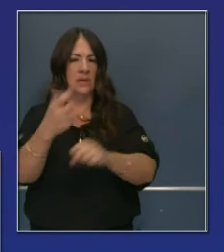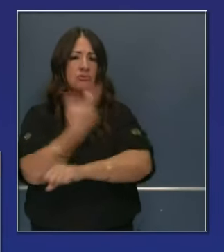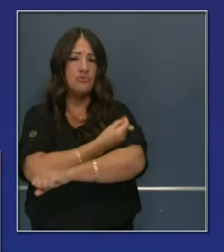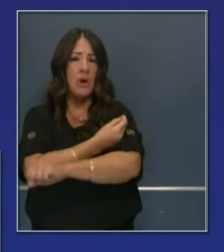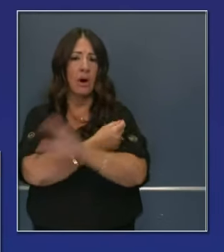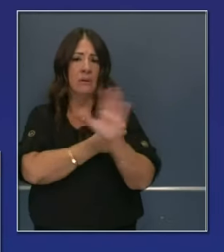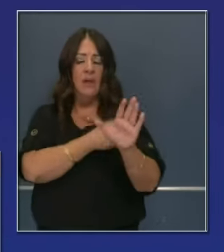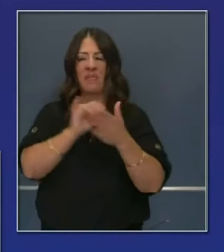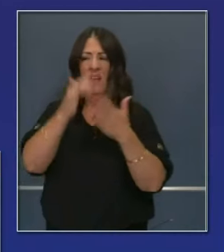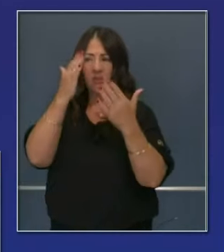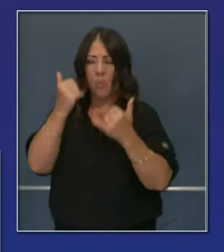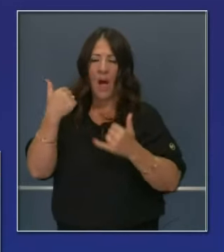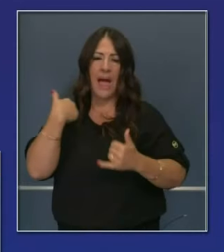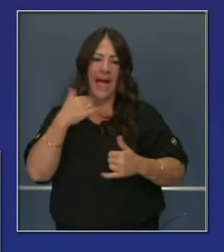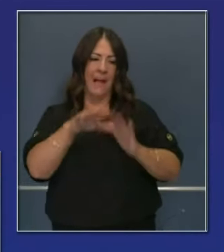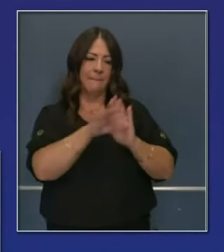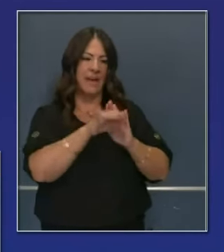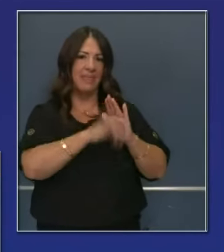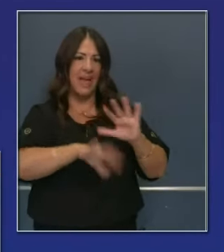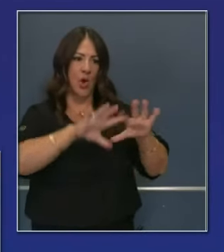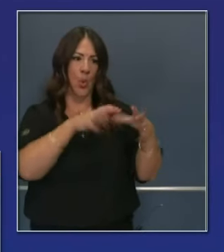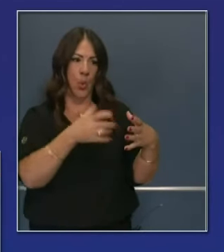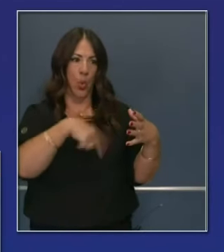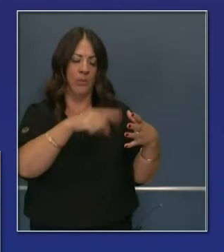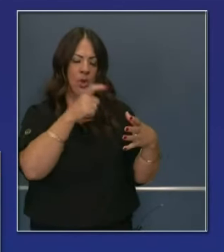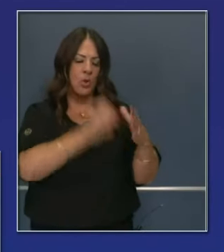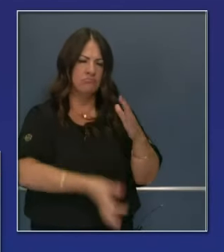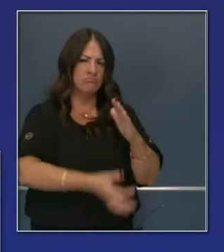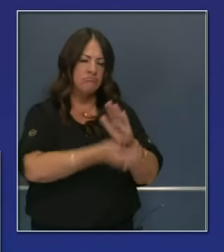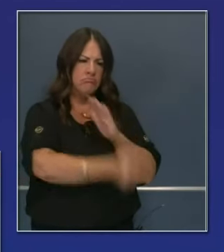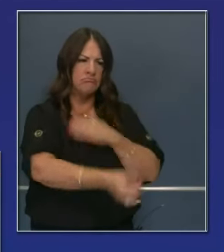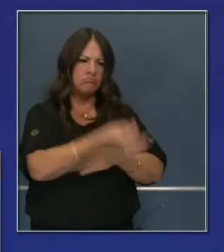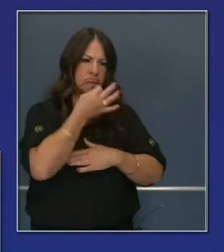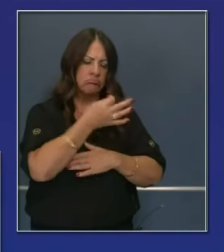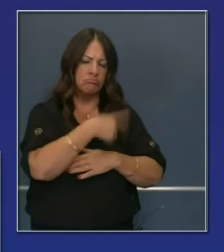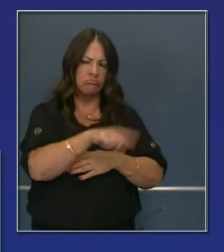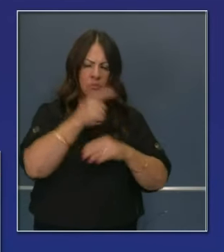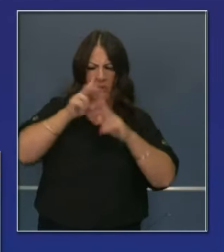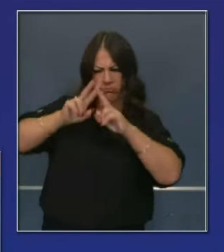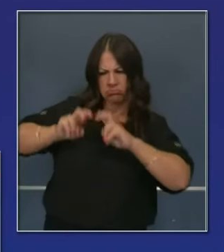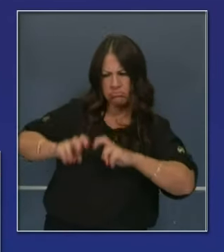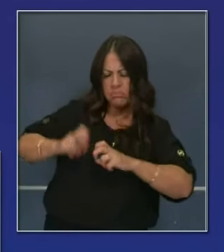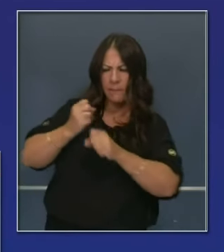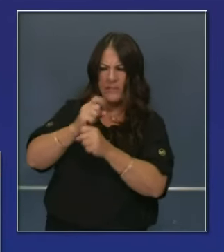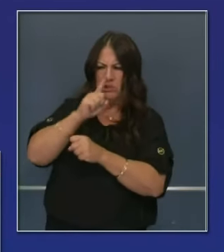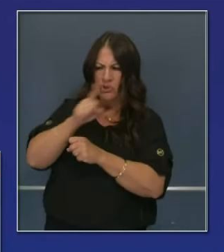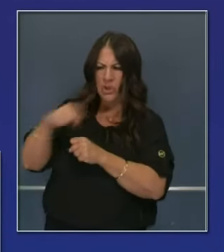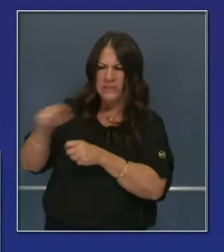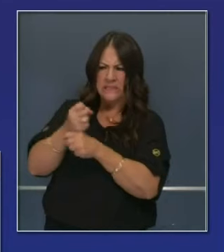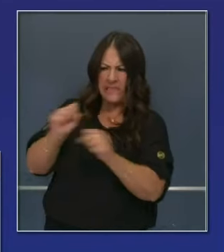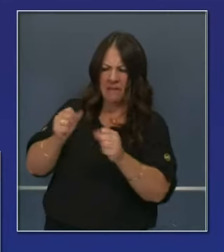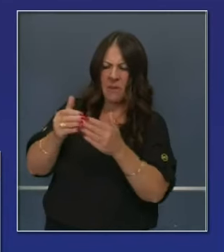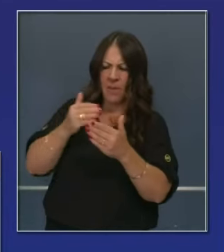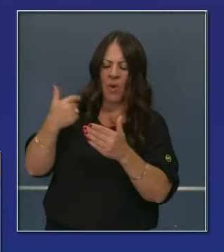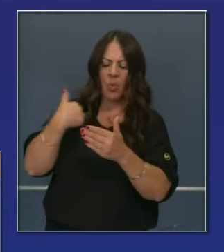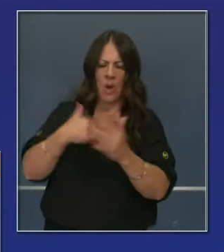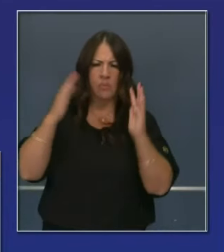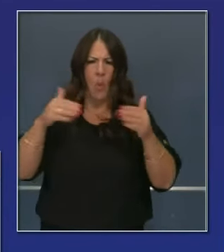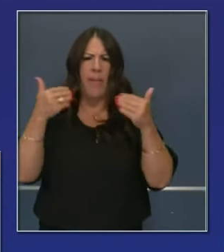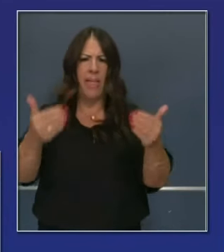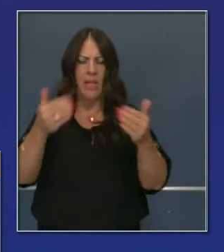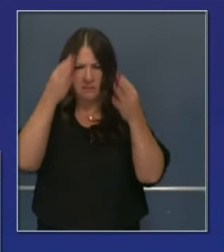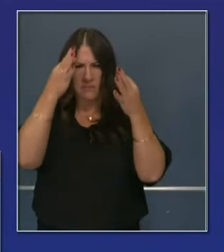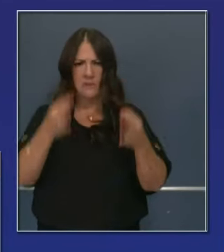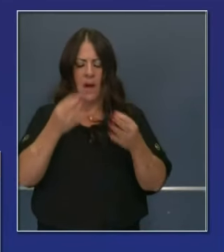here. This is what the work group is responsible for, and this is what our healthcare team is responsible for as well. But part of that